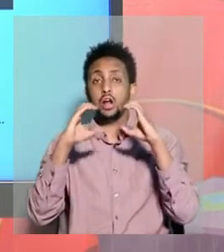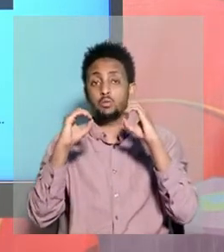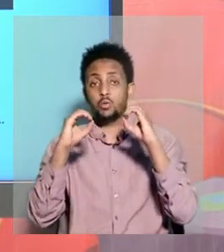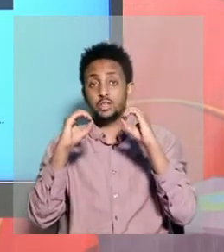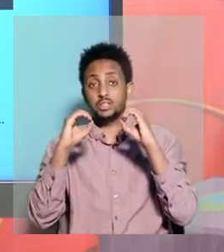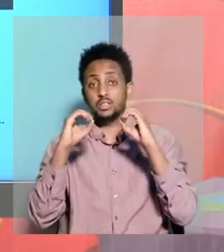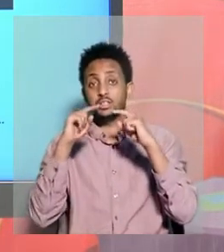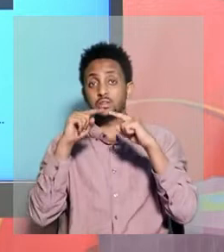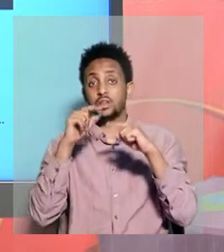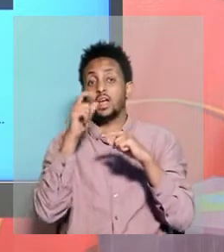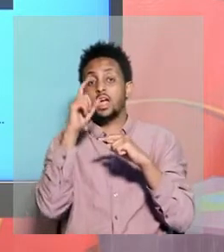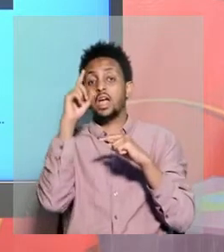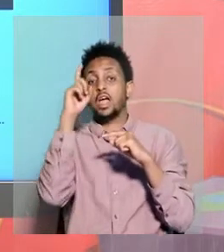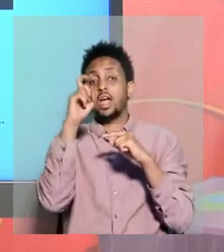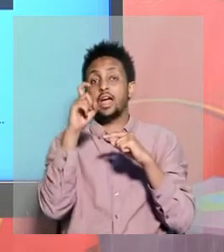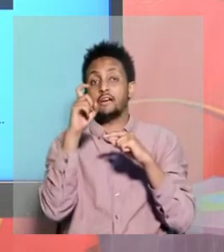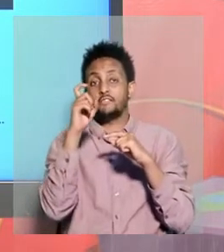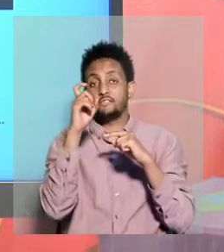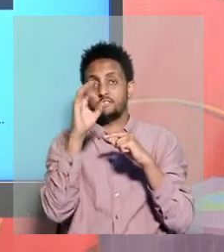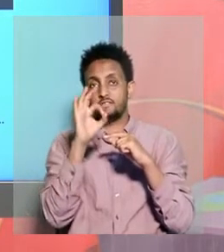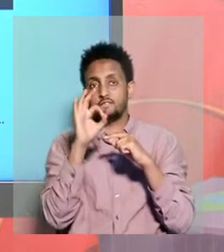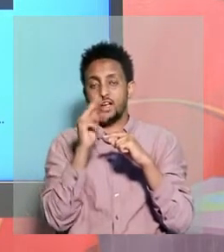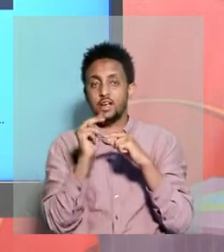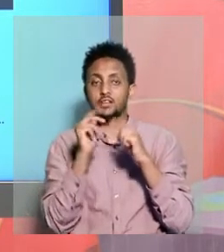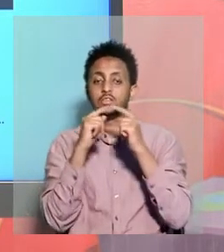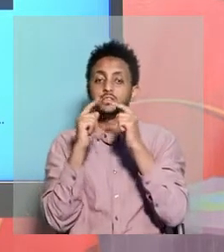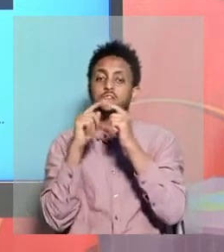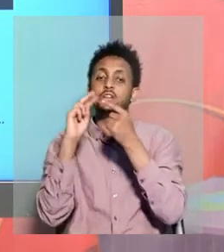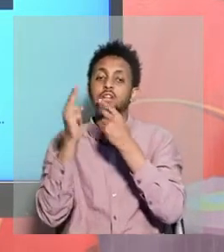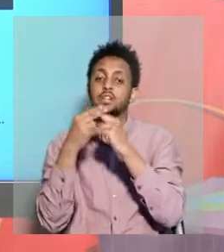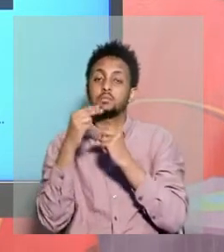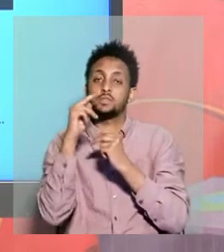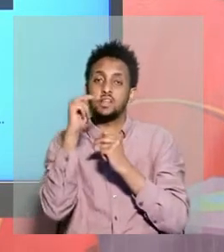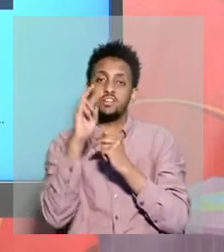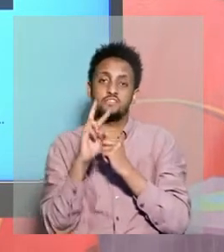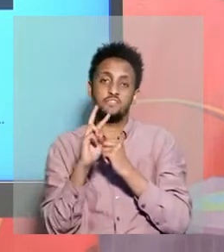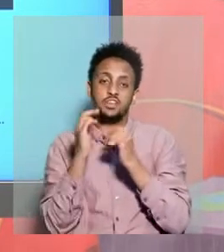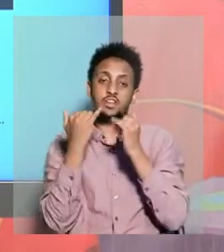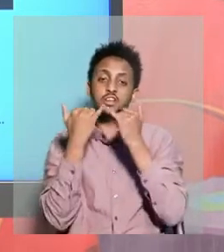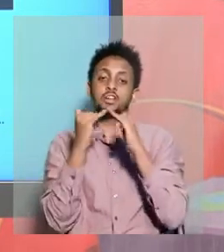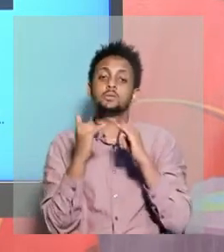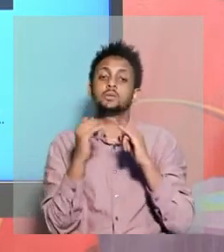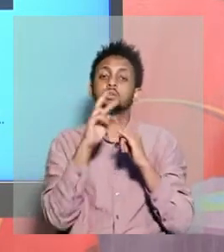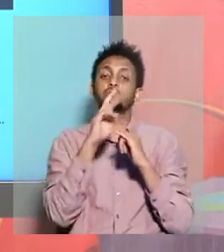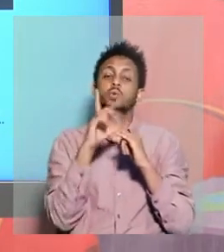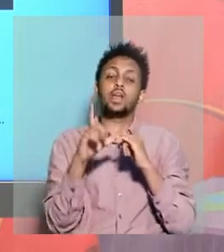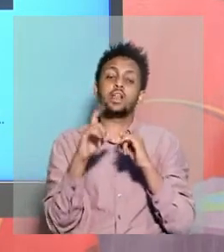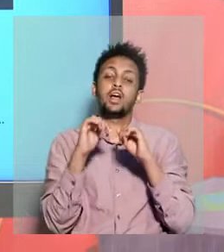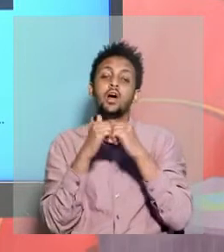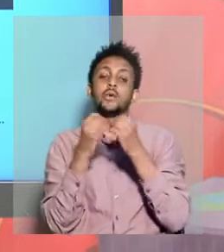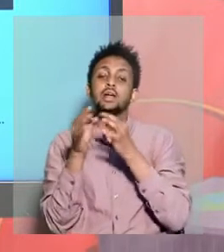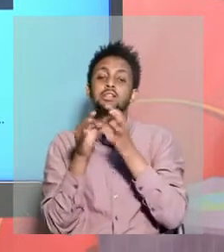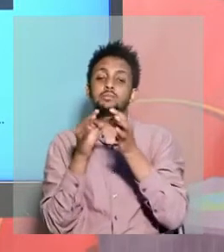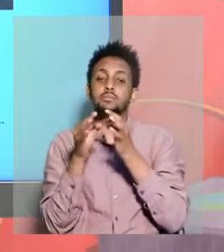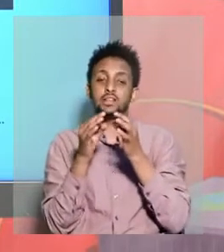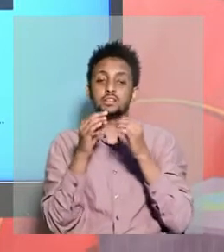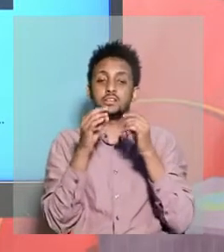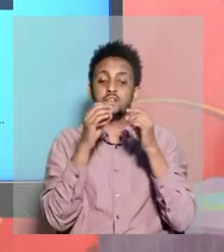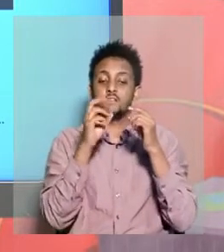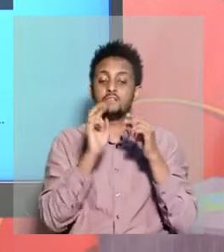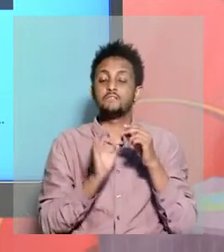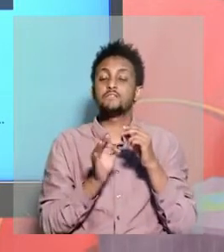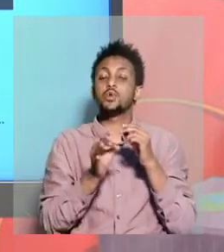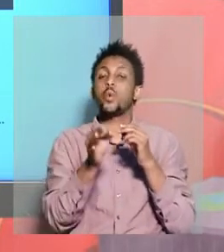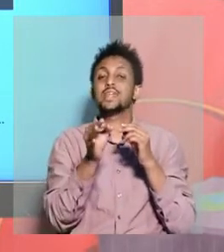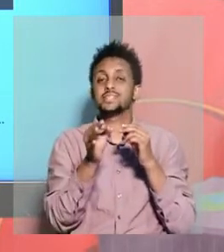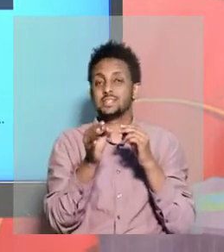as n times v over twice of the length L. This is how we express the frequency